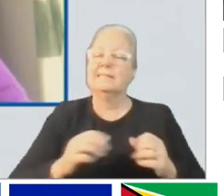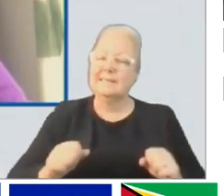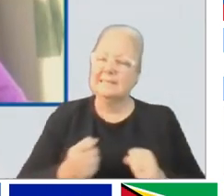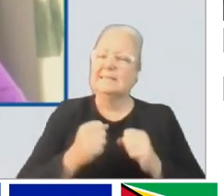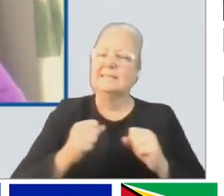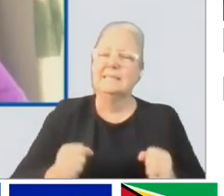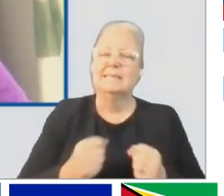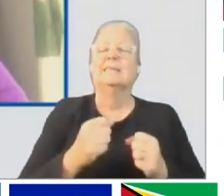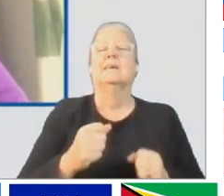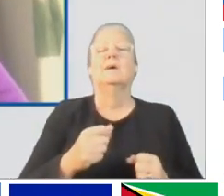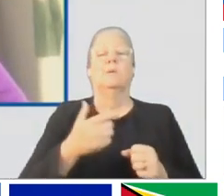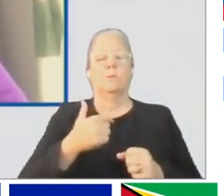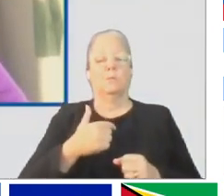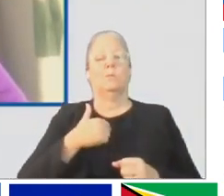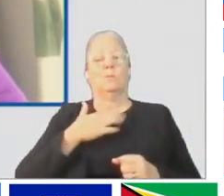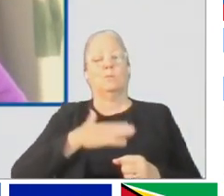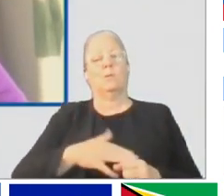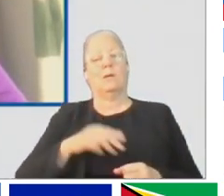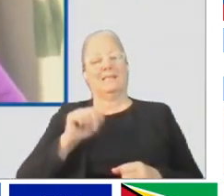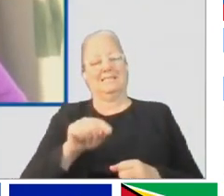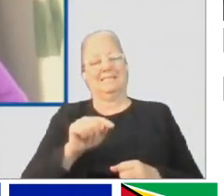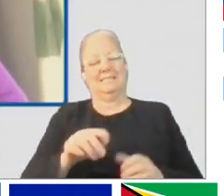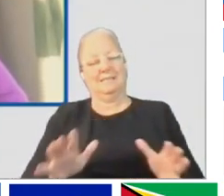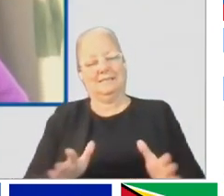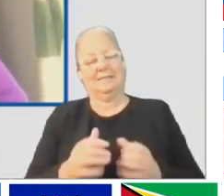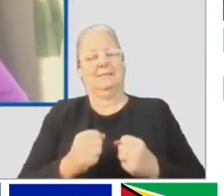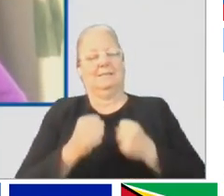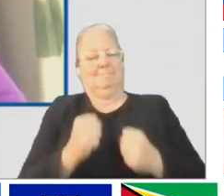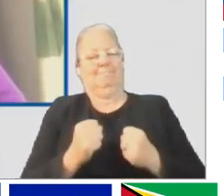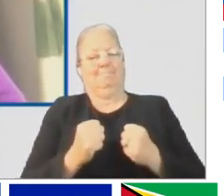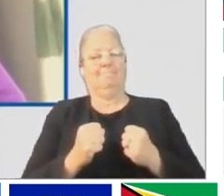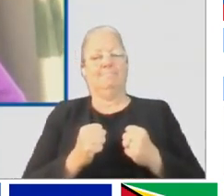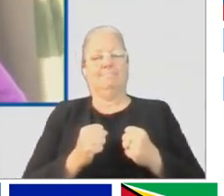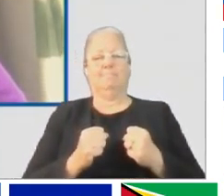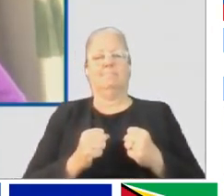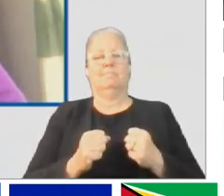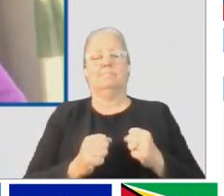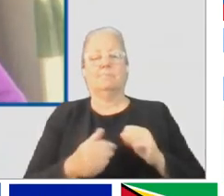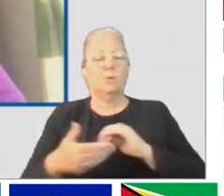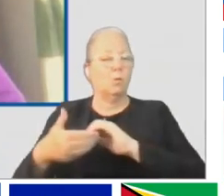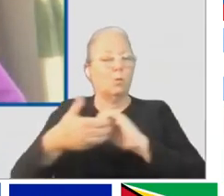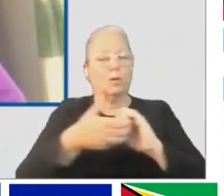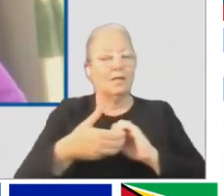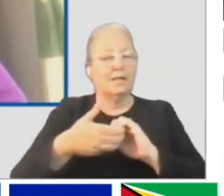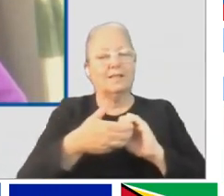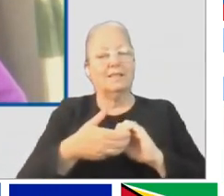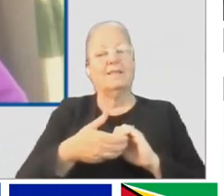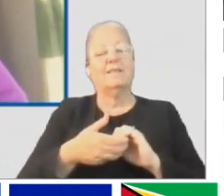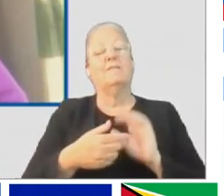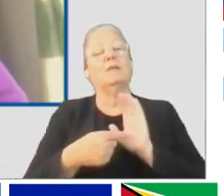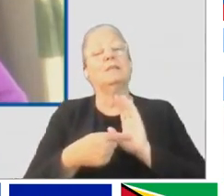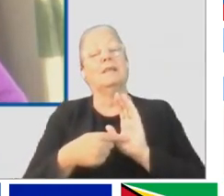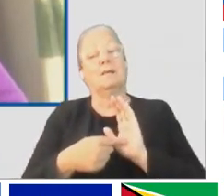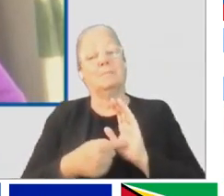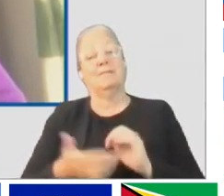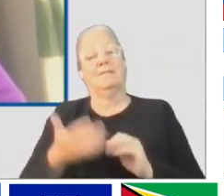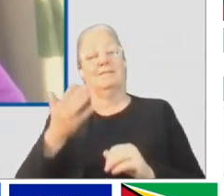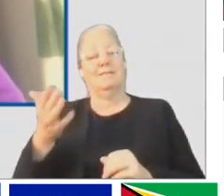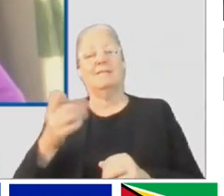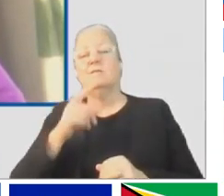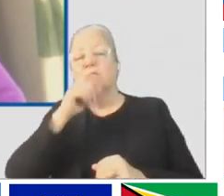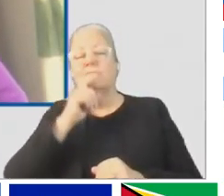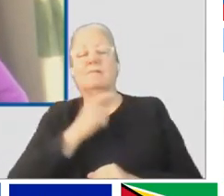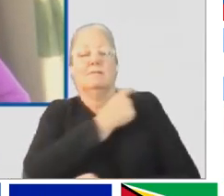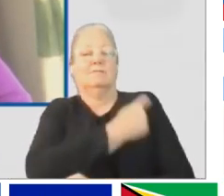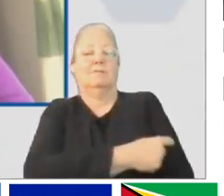strengthening with the organizations and such as the Red Cross, and have them at the table with us all the time. I think